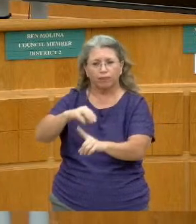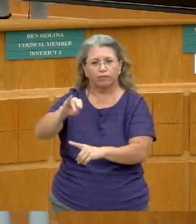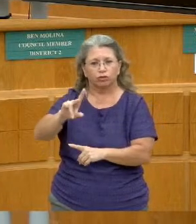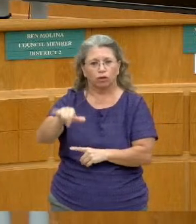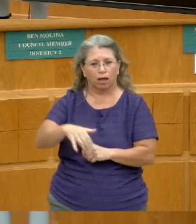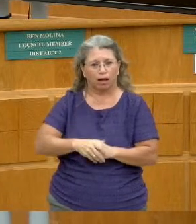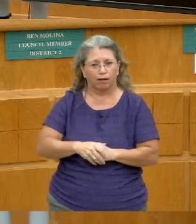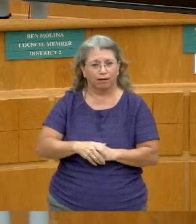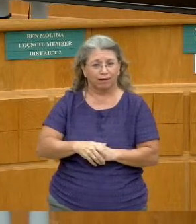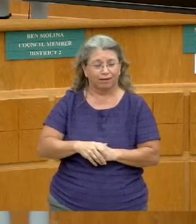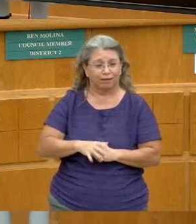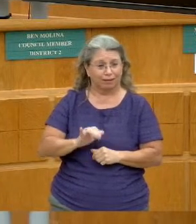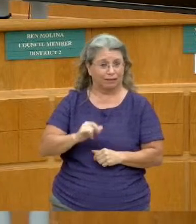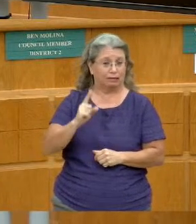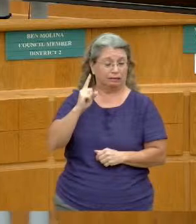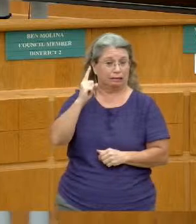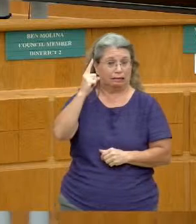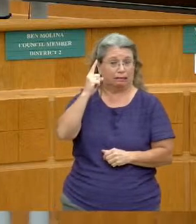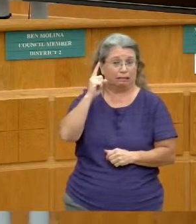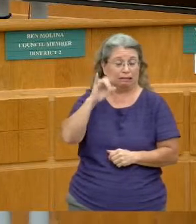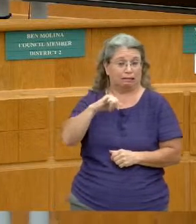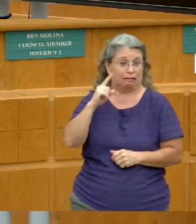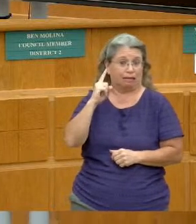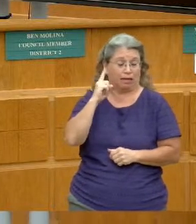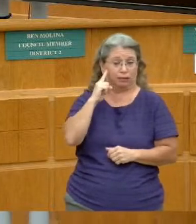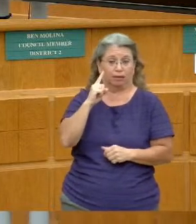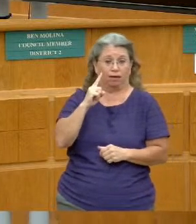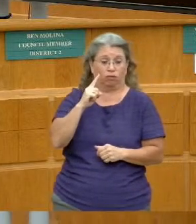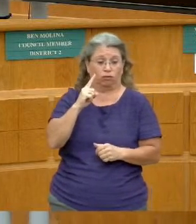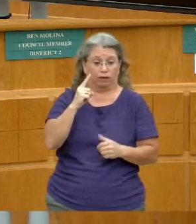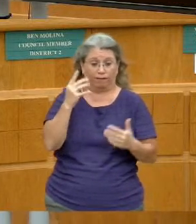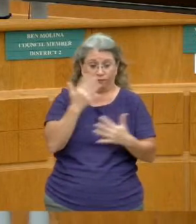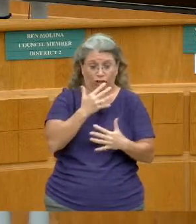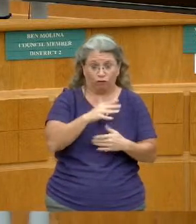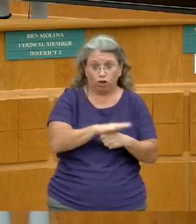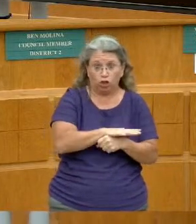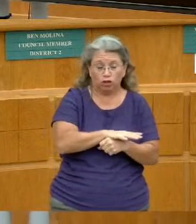sound fearful? It sounds accurate to me.